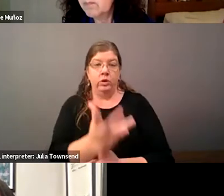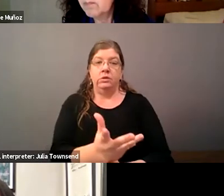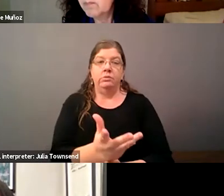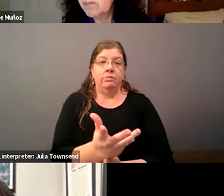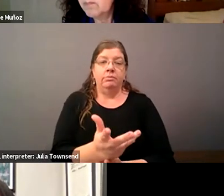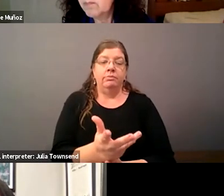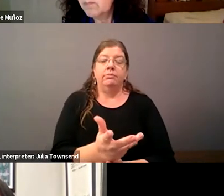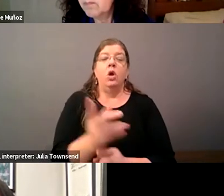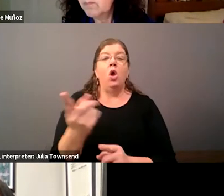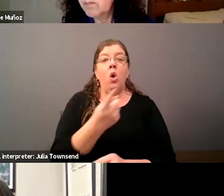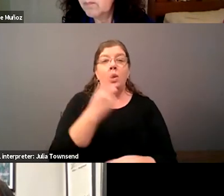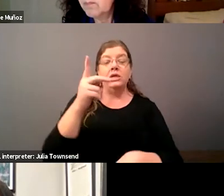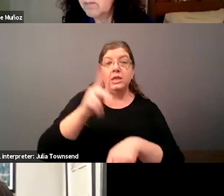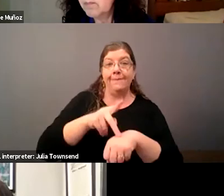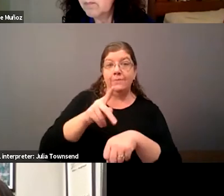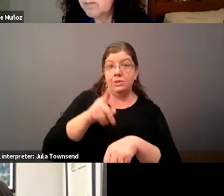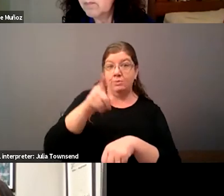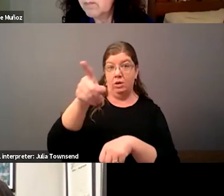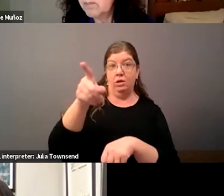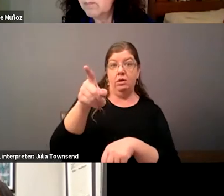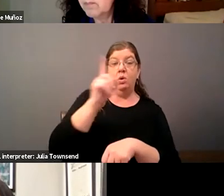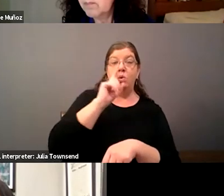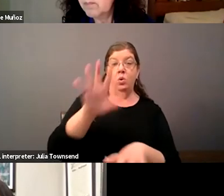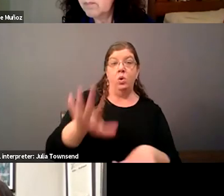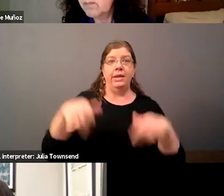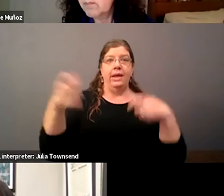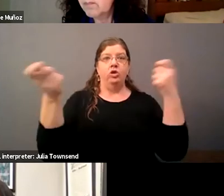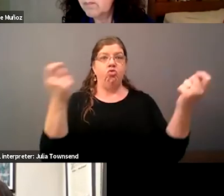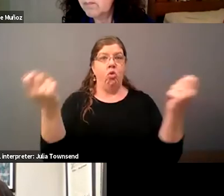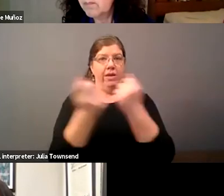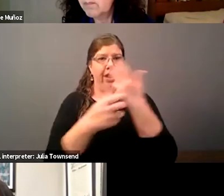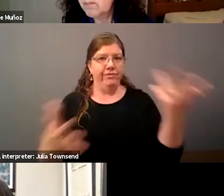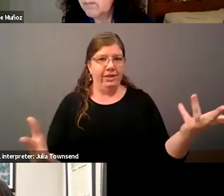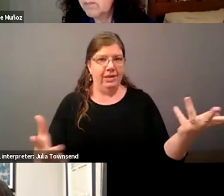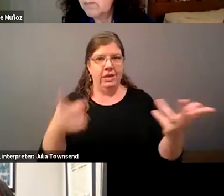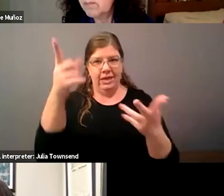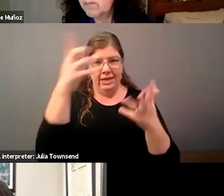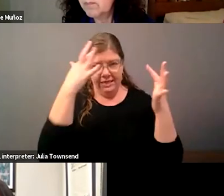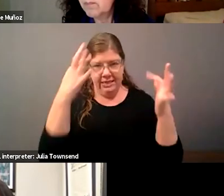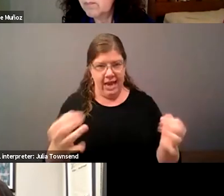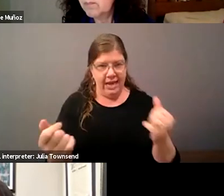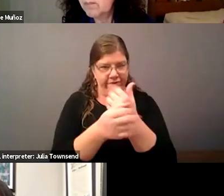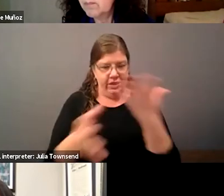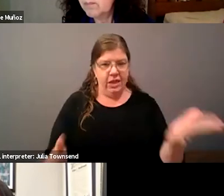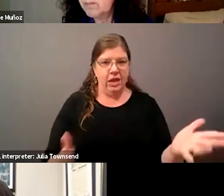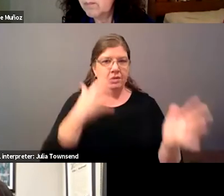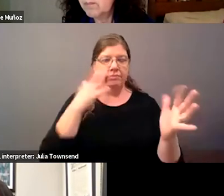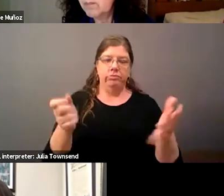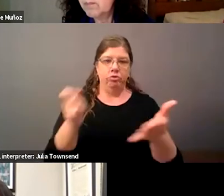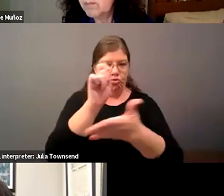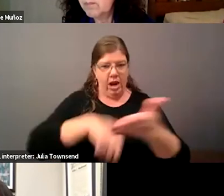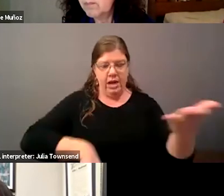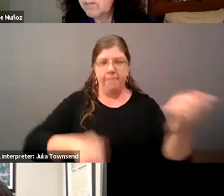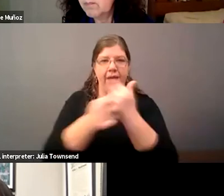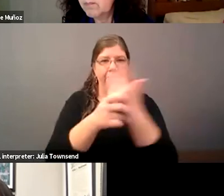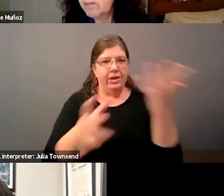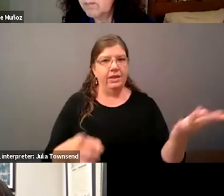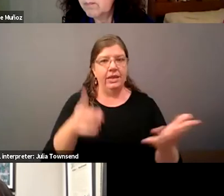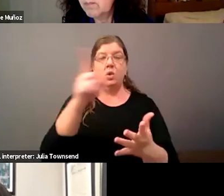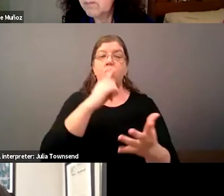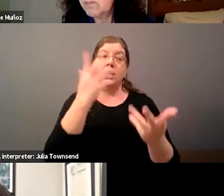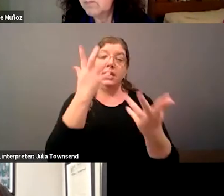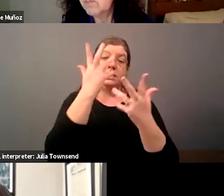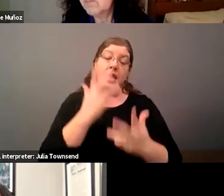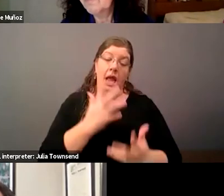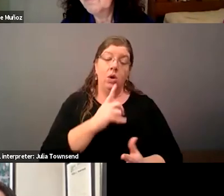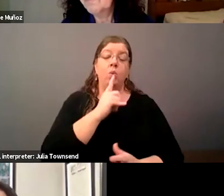it was always the principal the one that would take control of everything will decide everything and will write everything out it was really sad